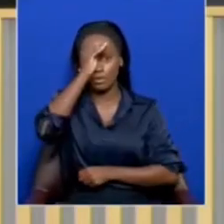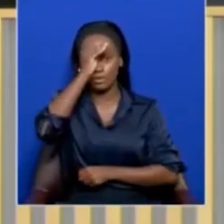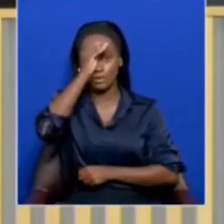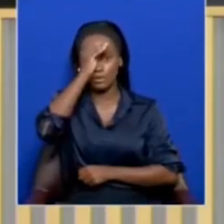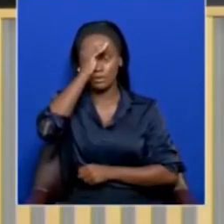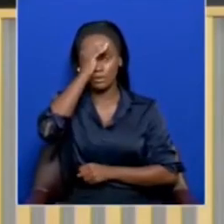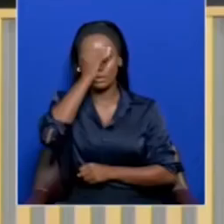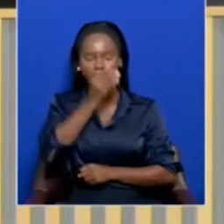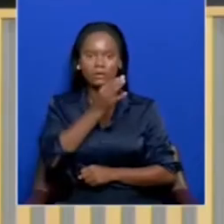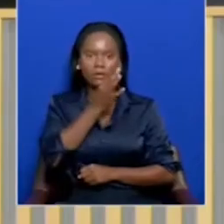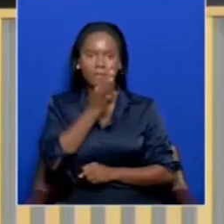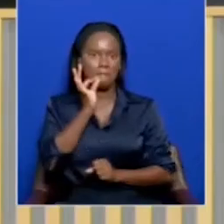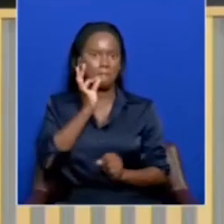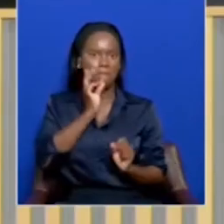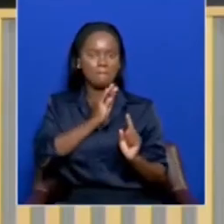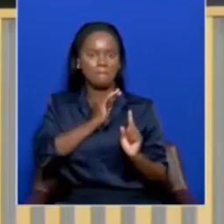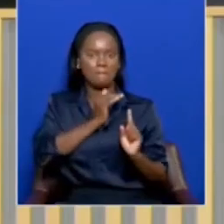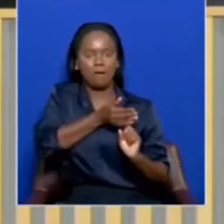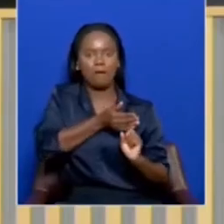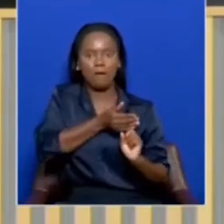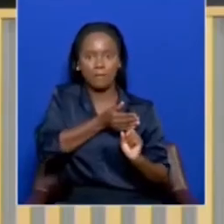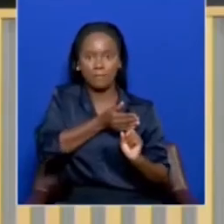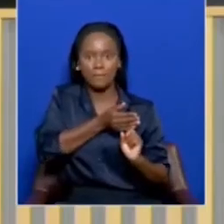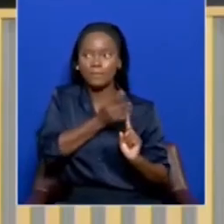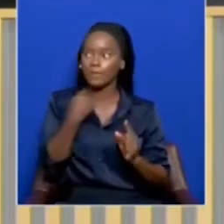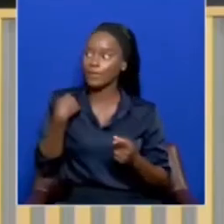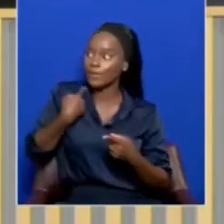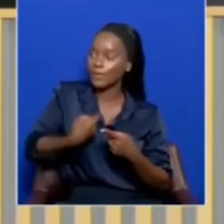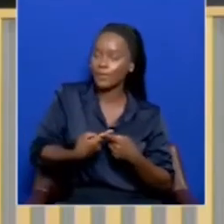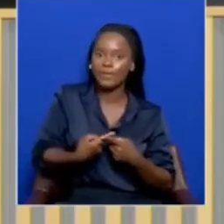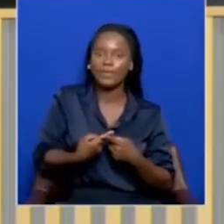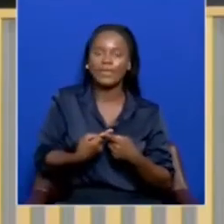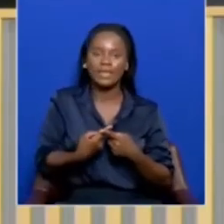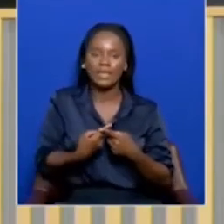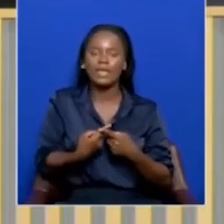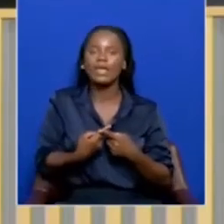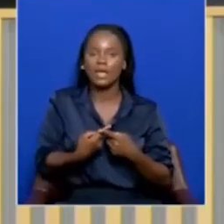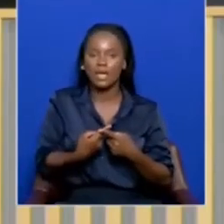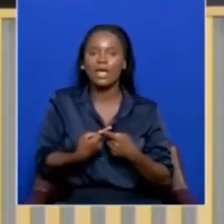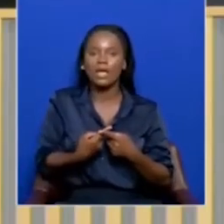I can say for 19 years, but in the SAPS for 14 years.